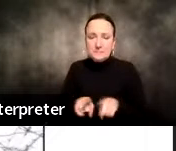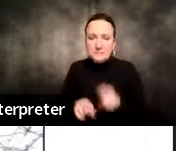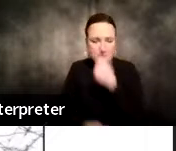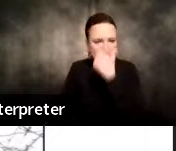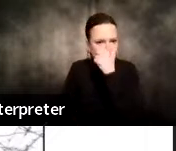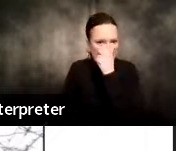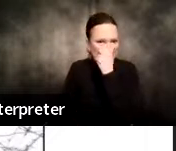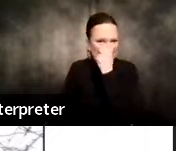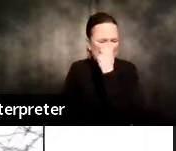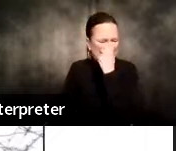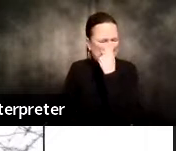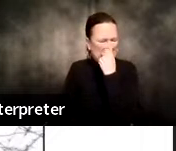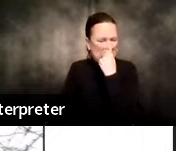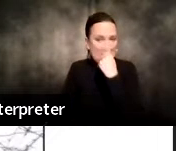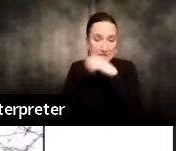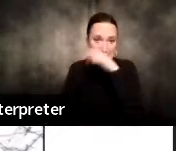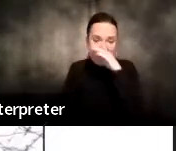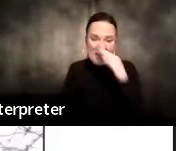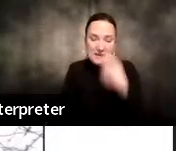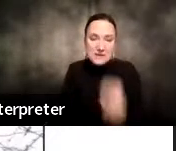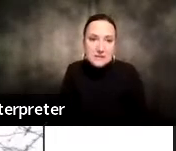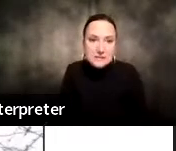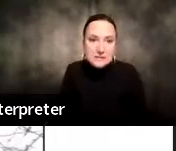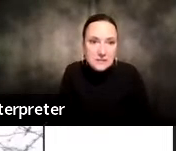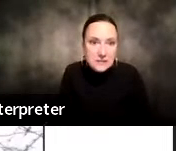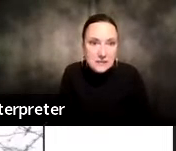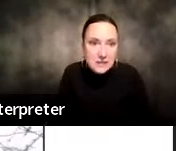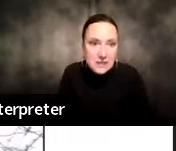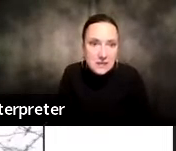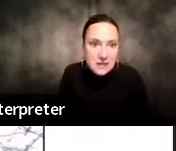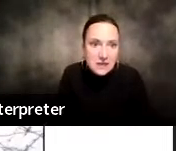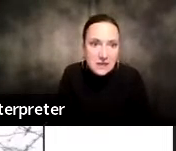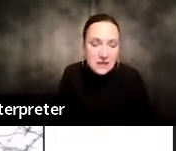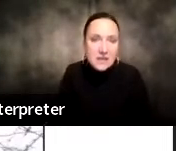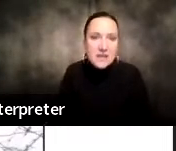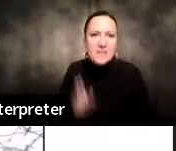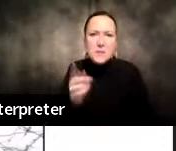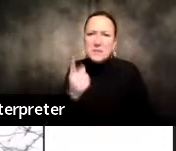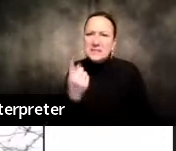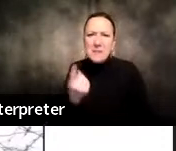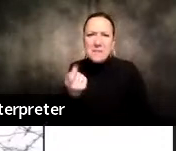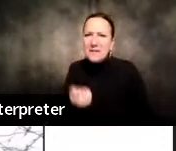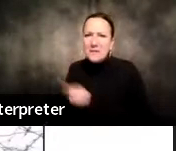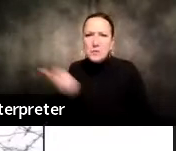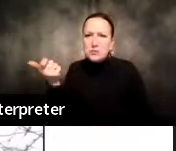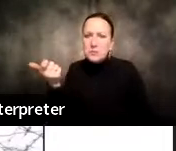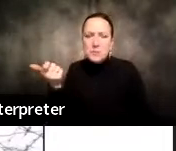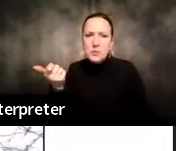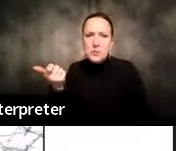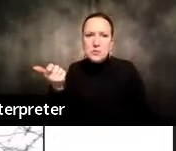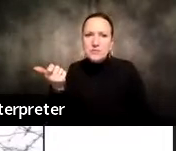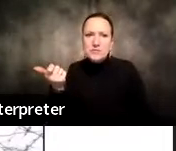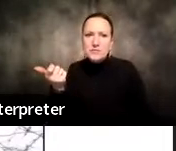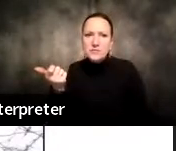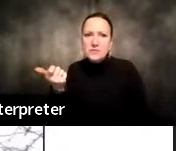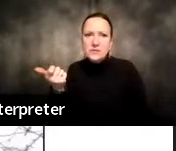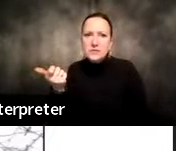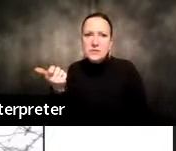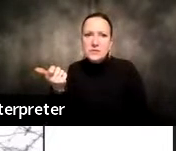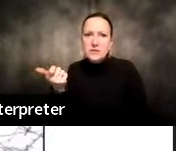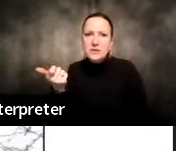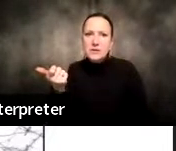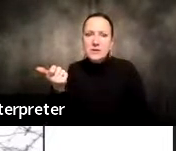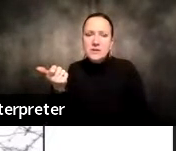It's shown here. It's been removed. There was a rooftop element here, but in the zoning committee meeting, the owner did commit that would be